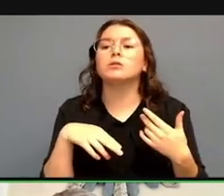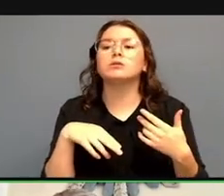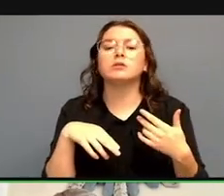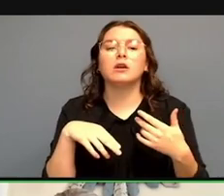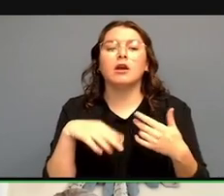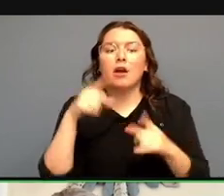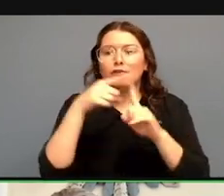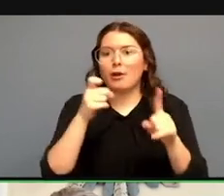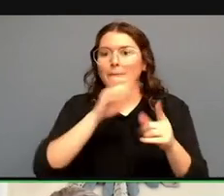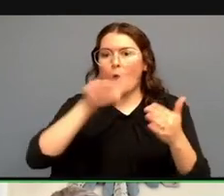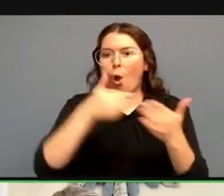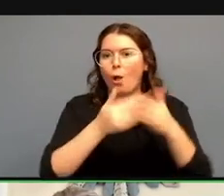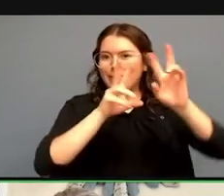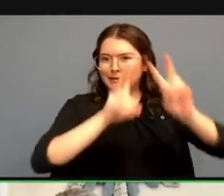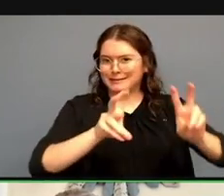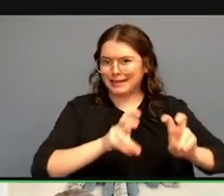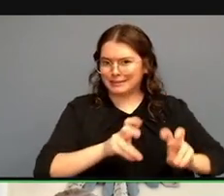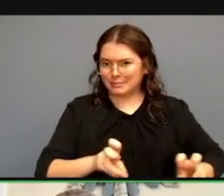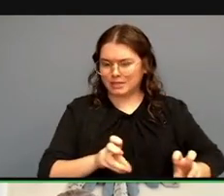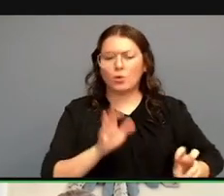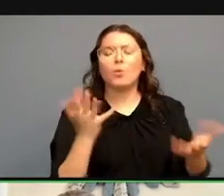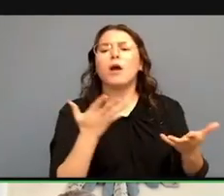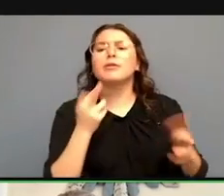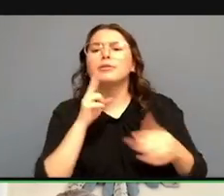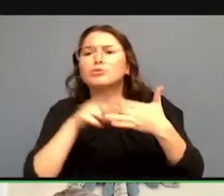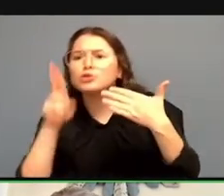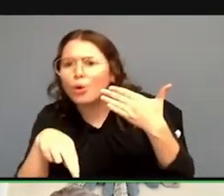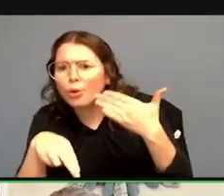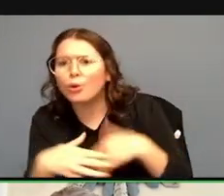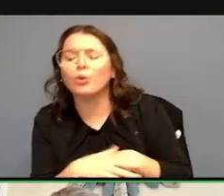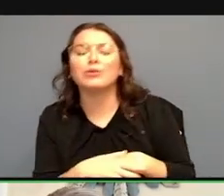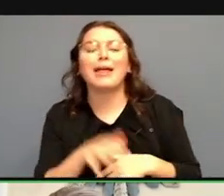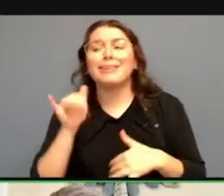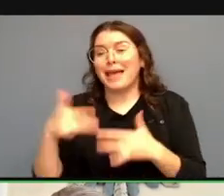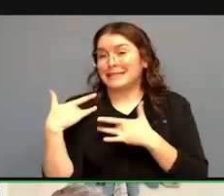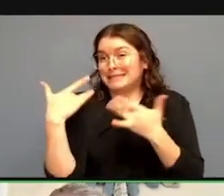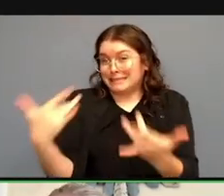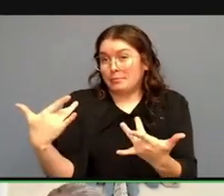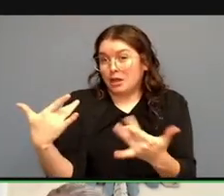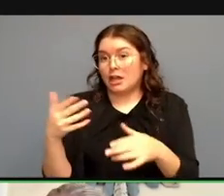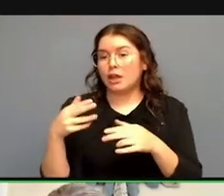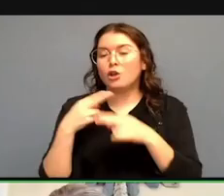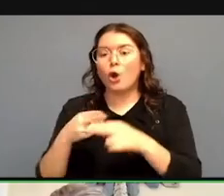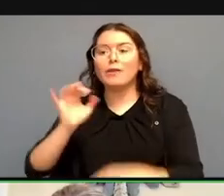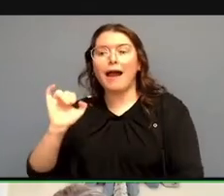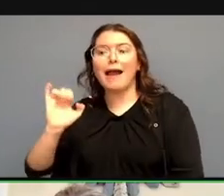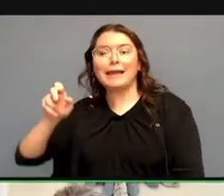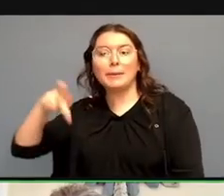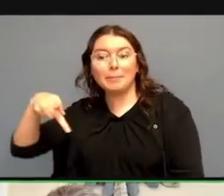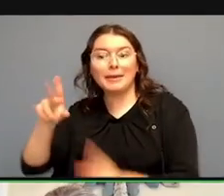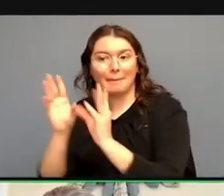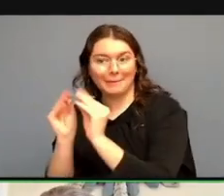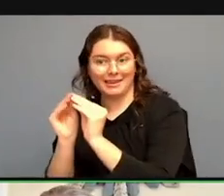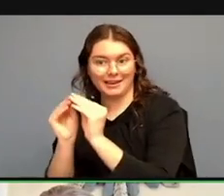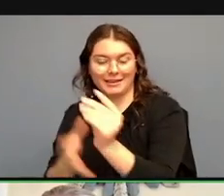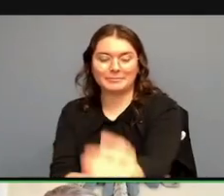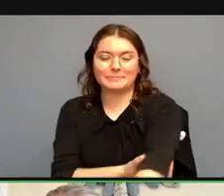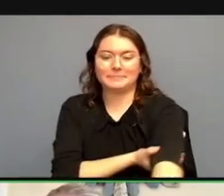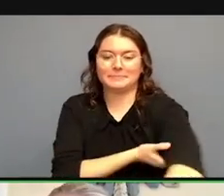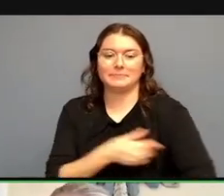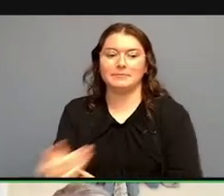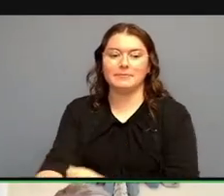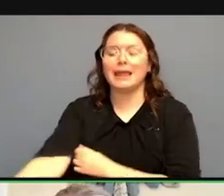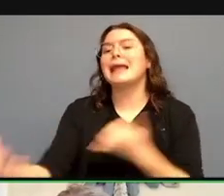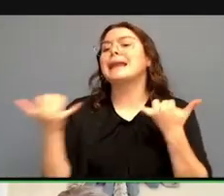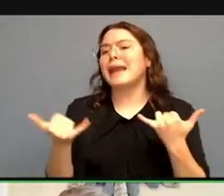of all of those assessments. And that's typically what's called an IEP meeting. Although now